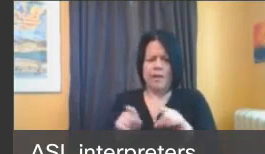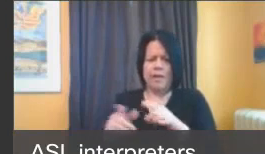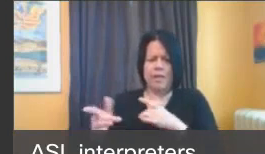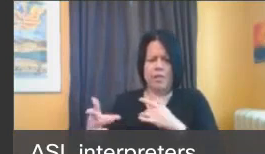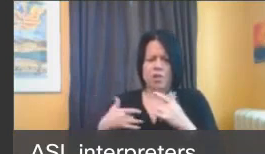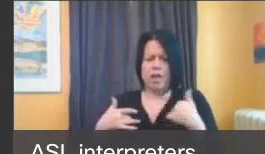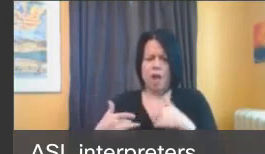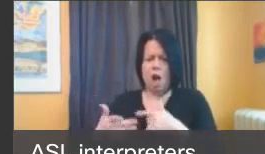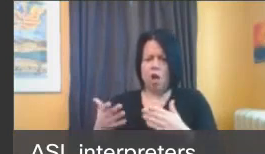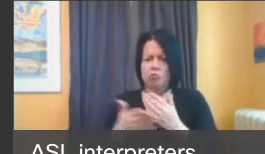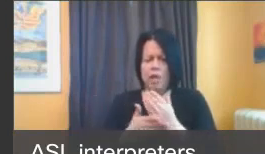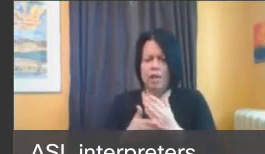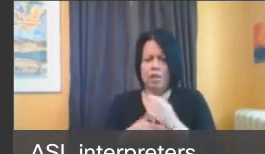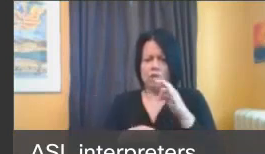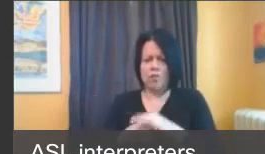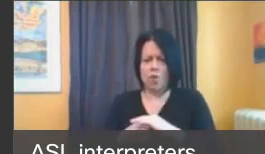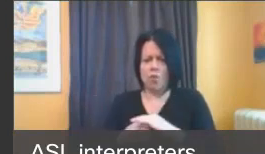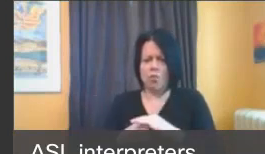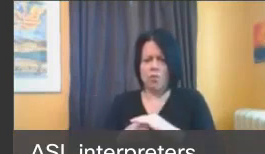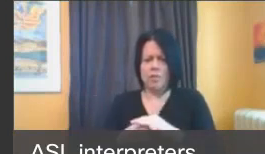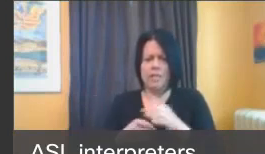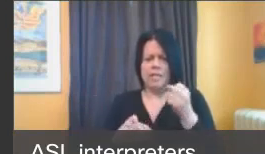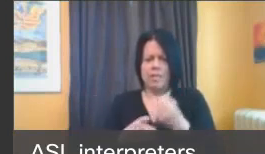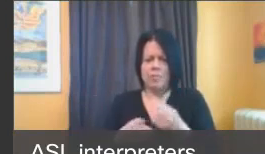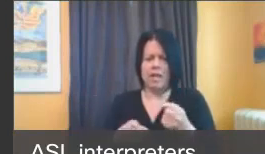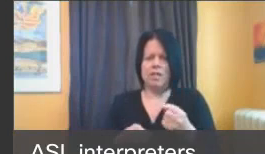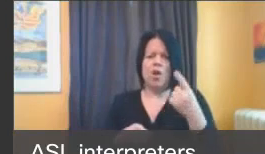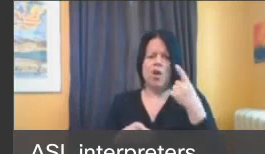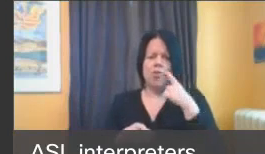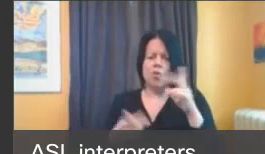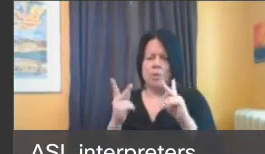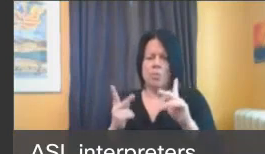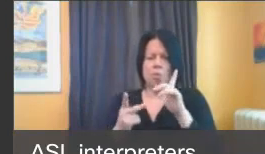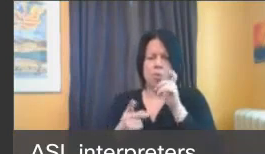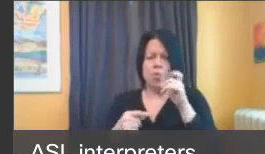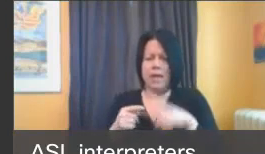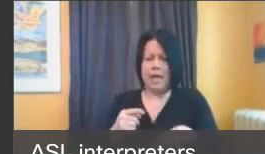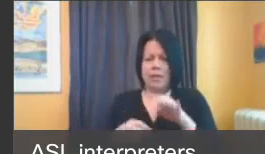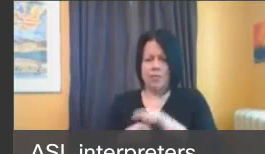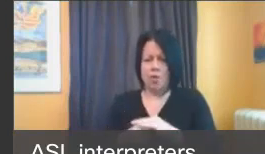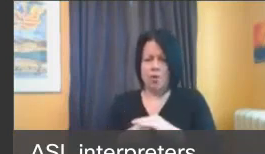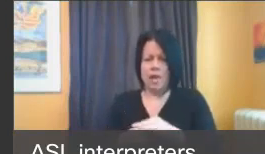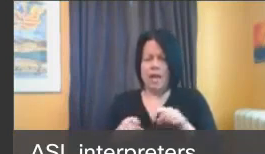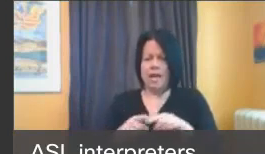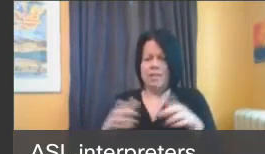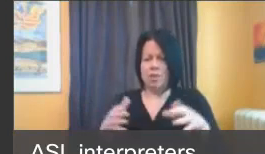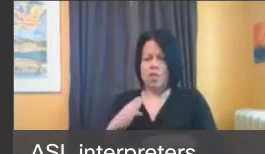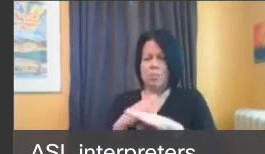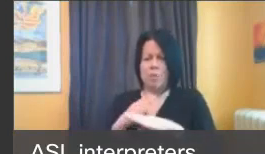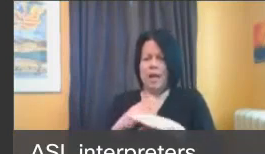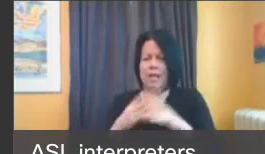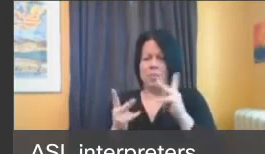vote is just as critically impacted by people who are ineligible voting as it is by blocking people who are eligible from voting. Both of